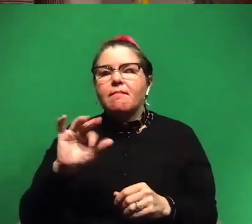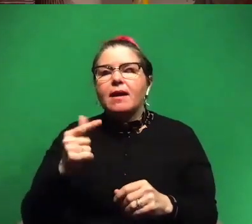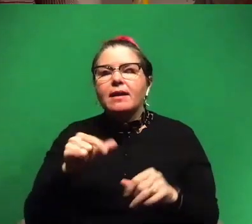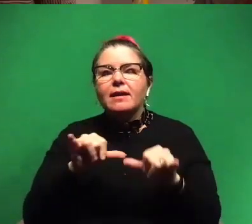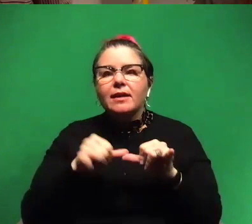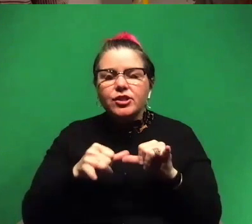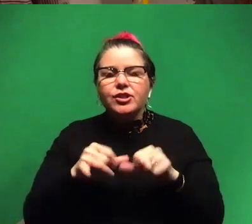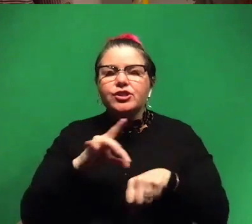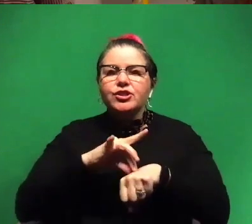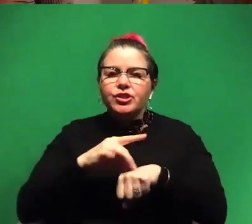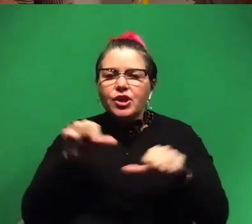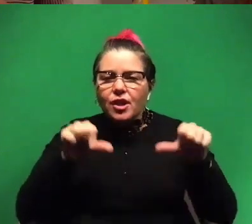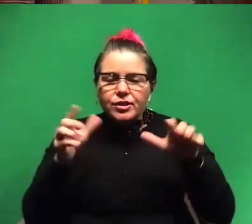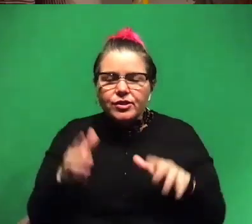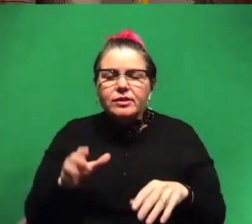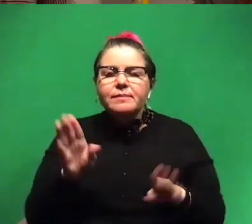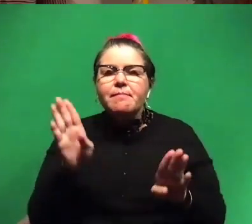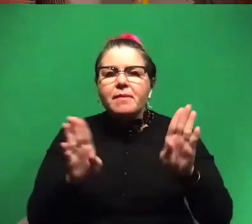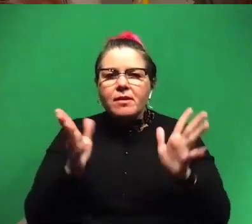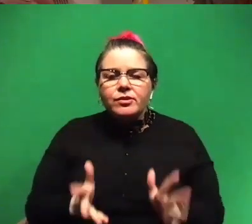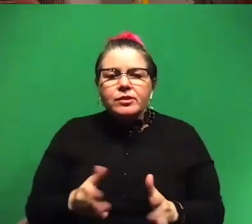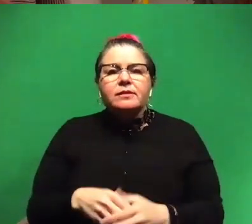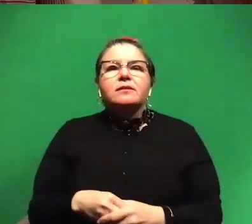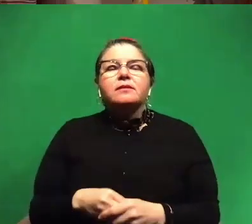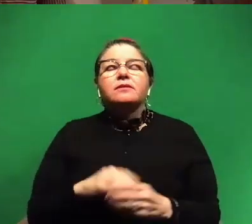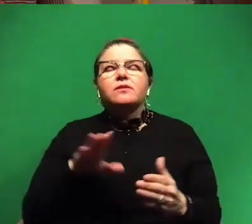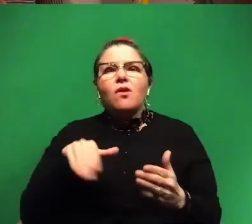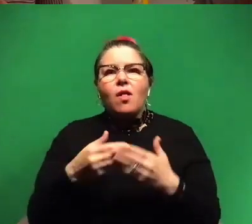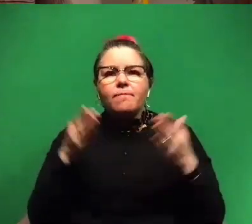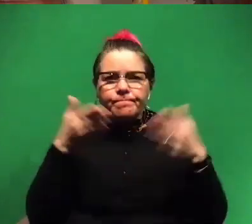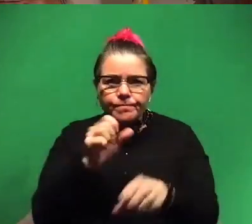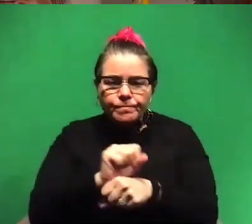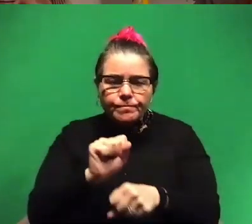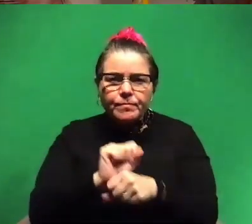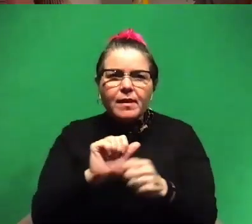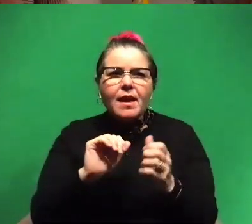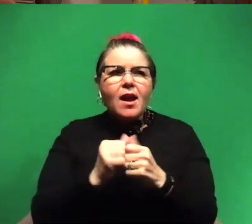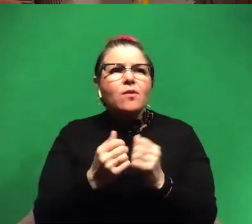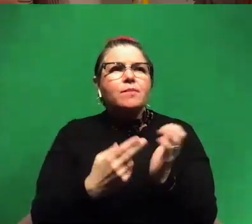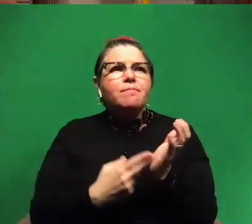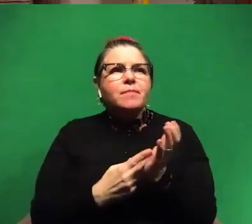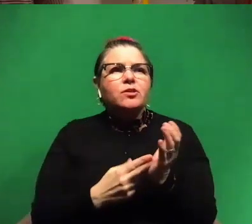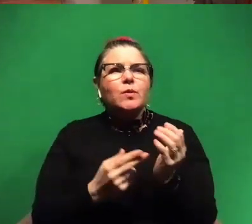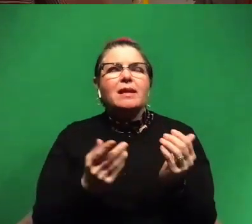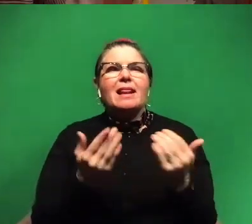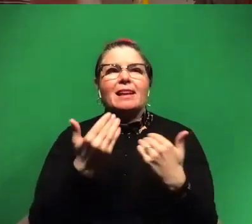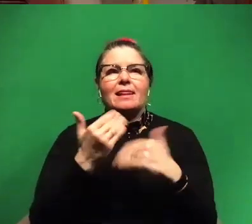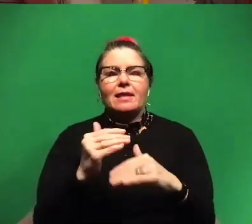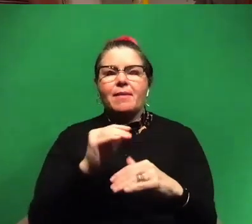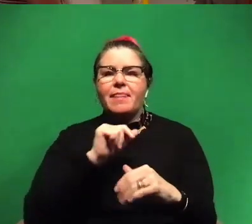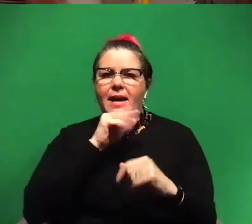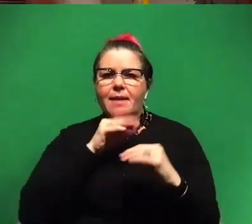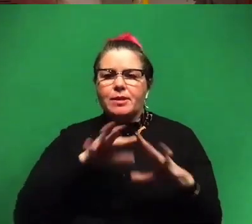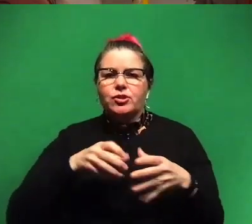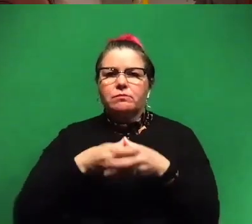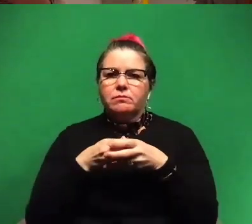geologists and biologists are all working on is how to make sure that limit the contamination to the surrounding